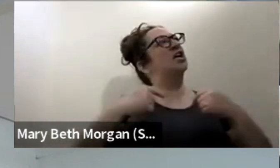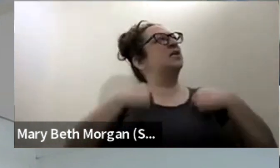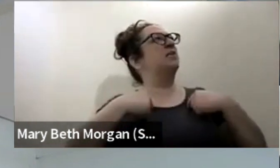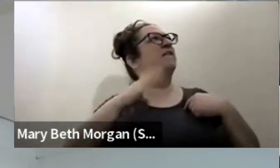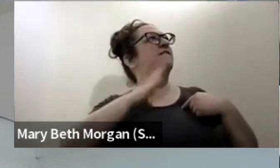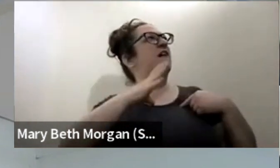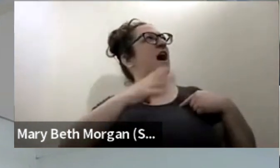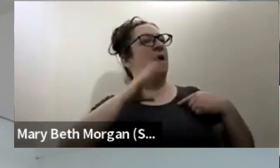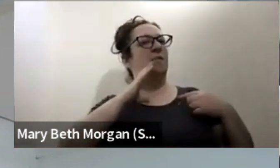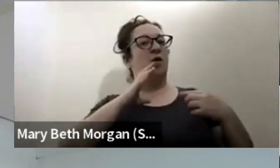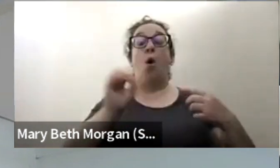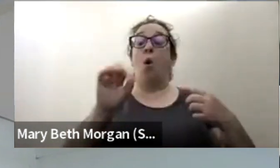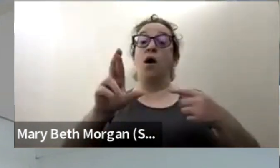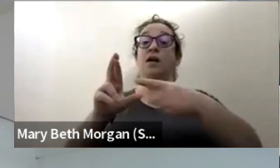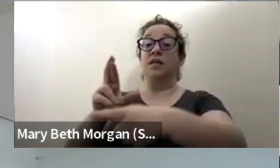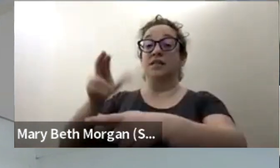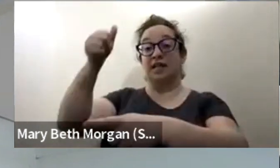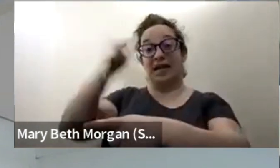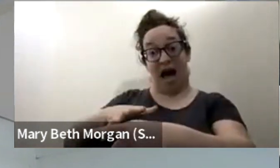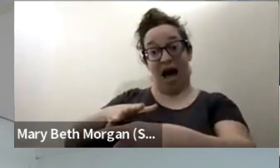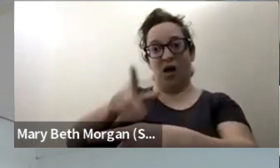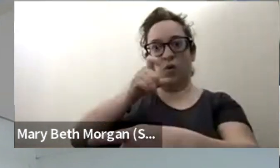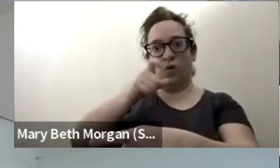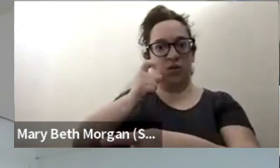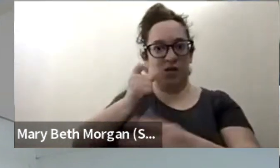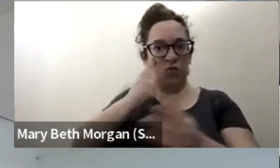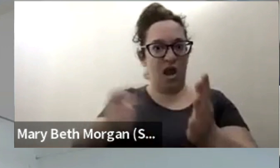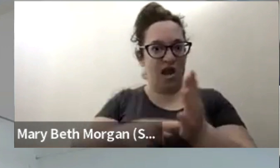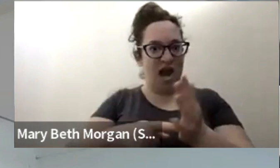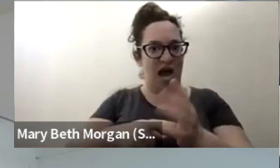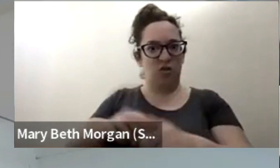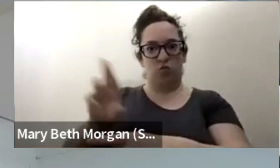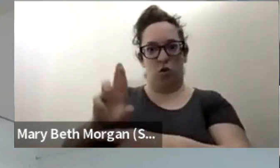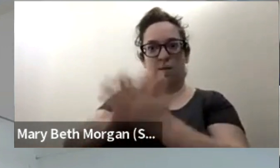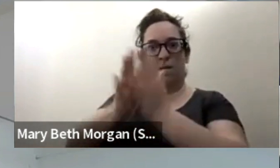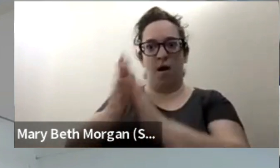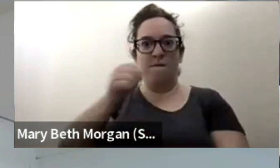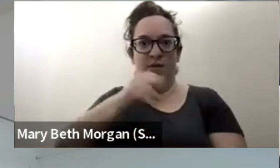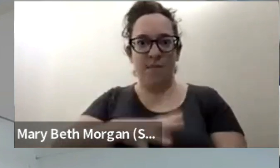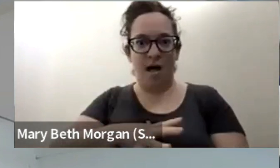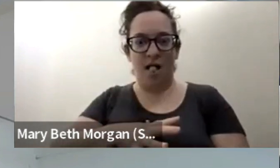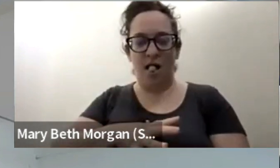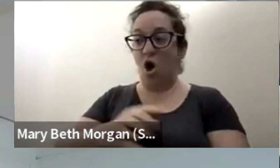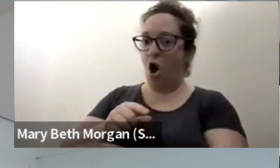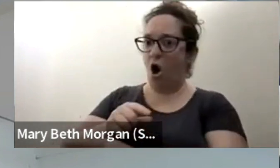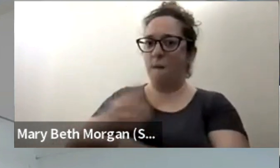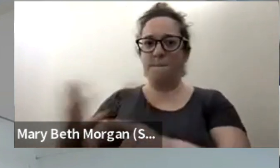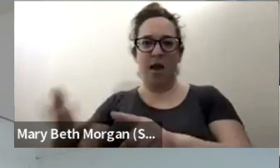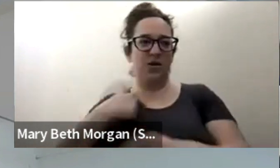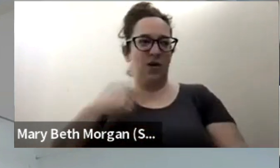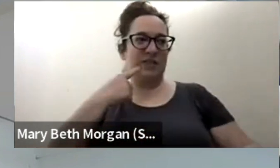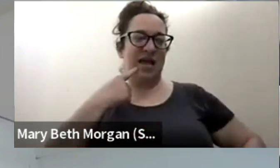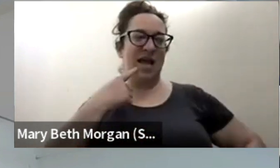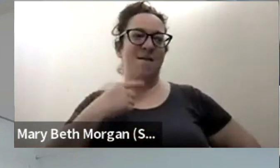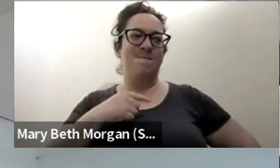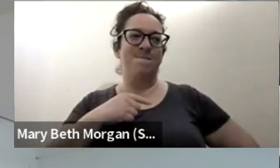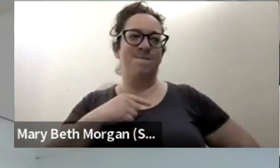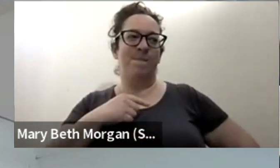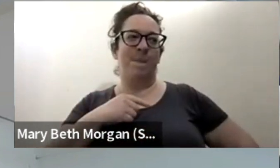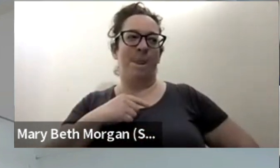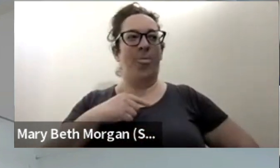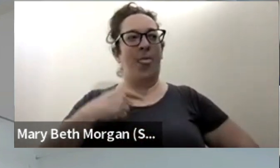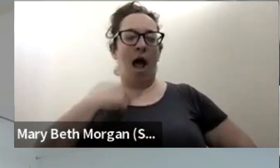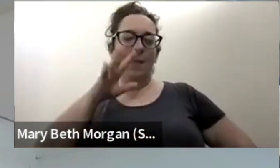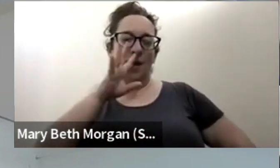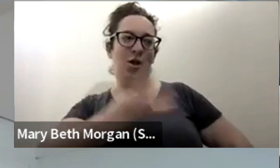play dumb and actually open up to this, you know, or I get to speak to her without directly speaking to